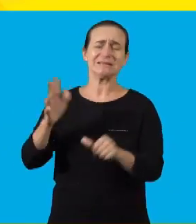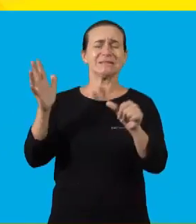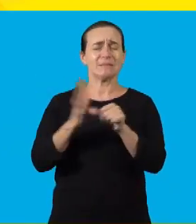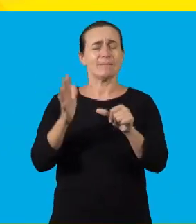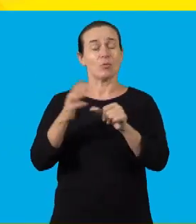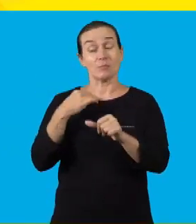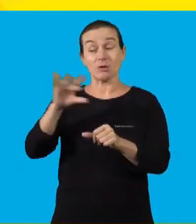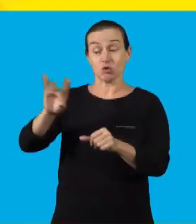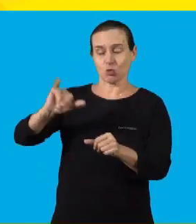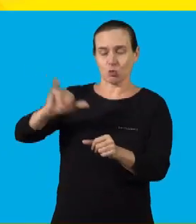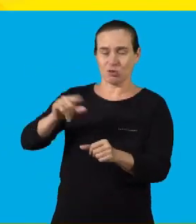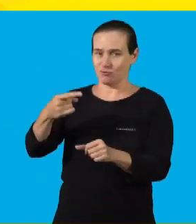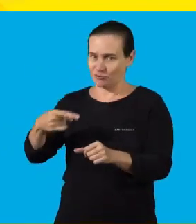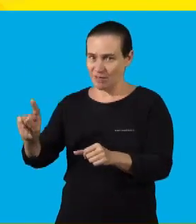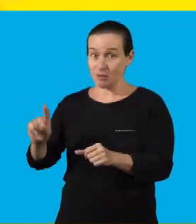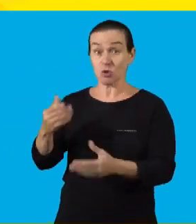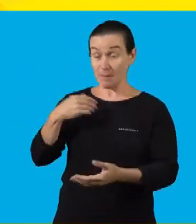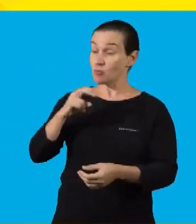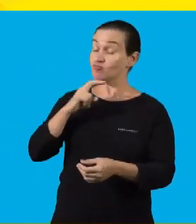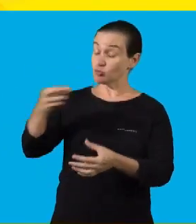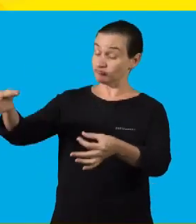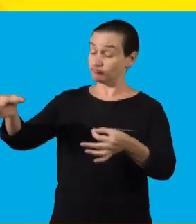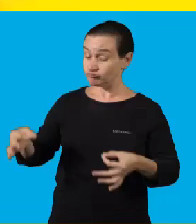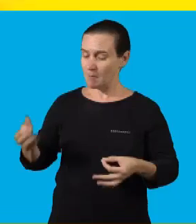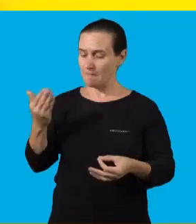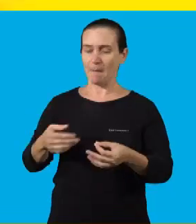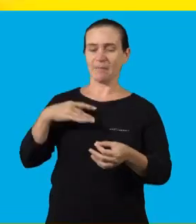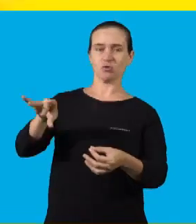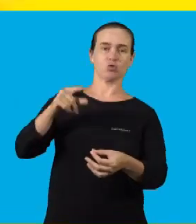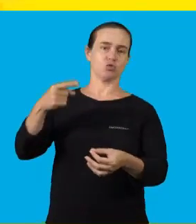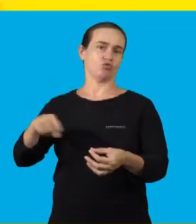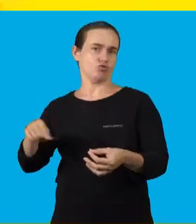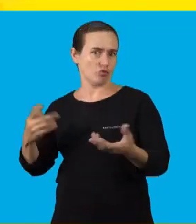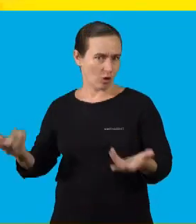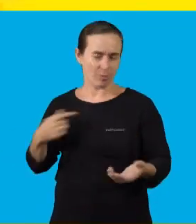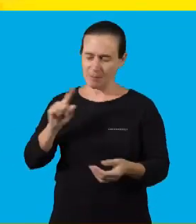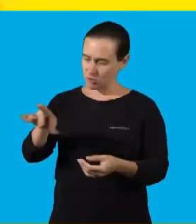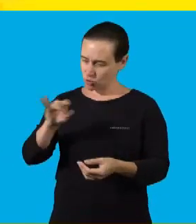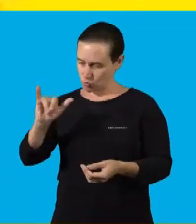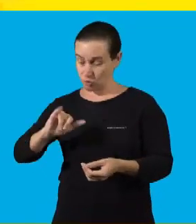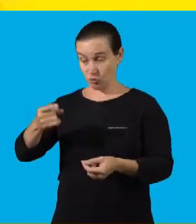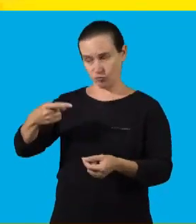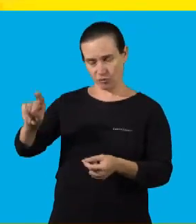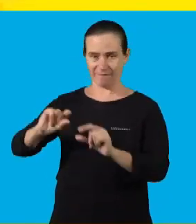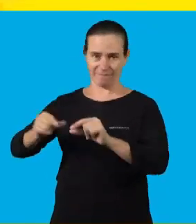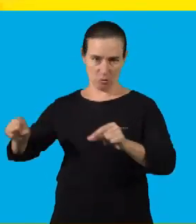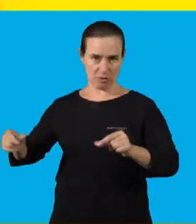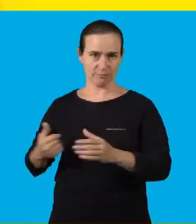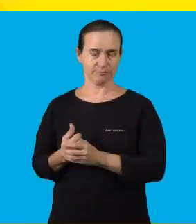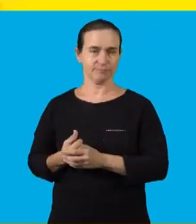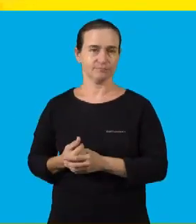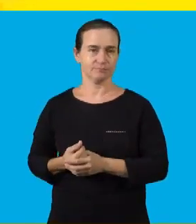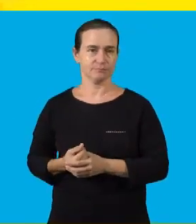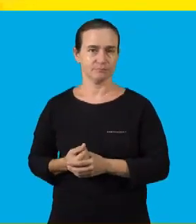most importantly, use the correct formulas. So even if you use the formulas from the formula sheet, you need to make sure that you've chosen the